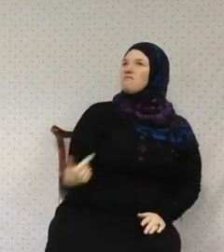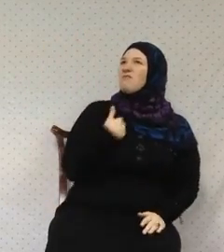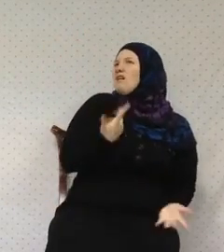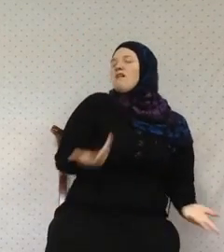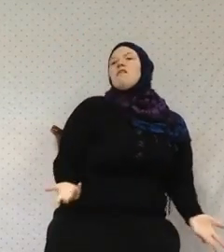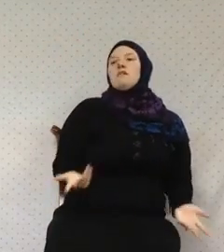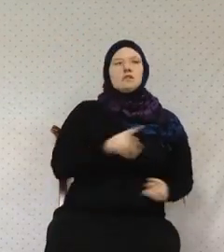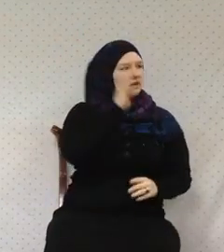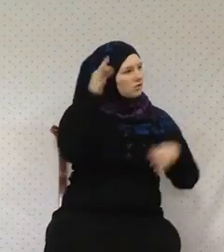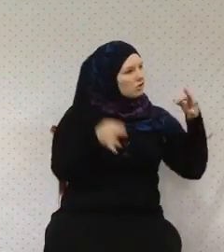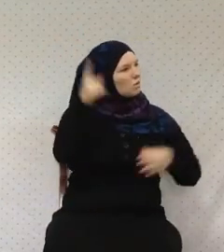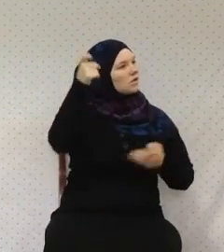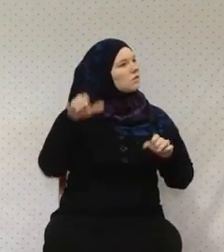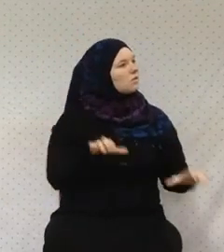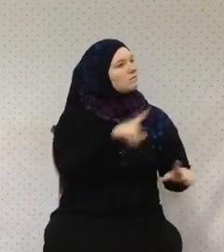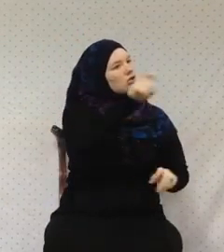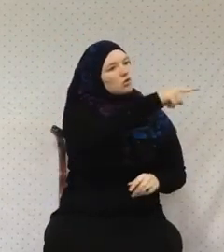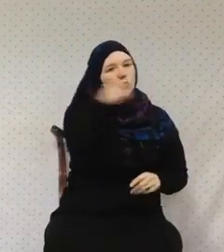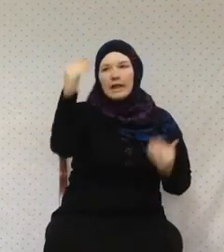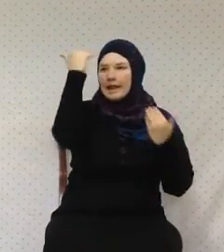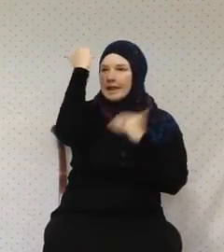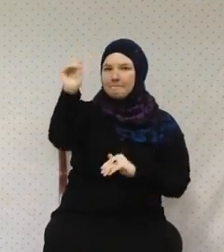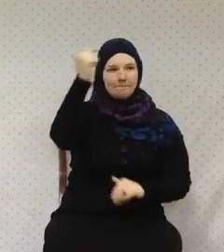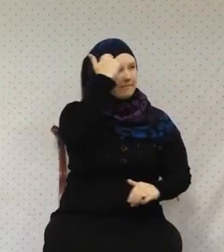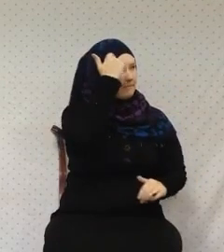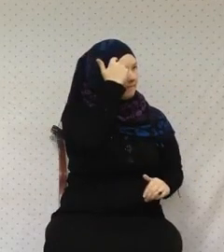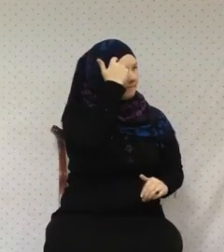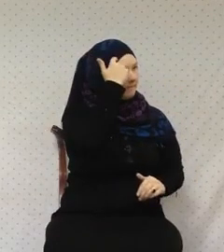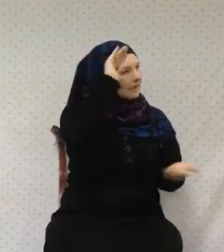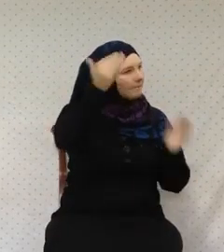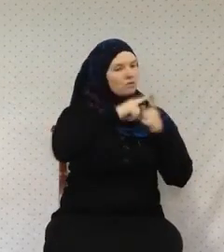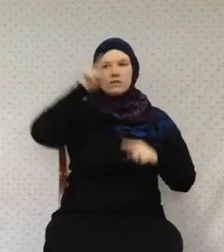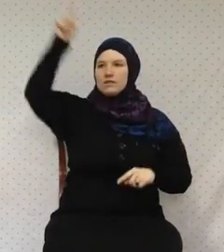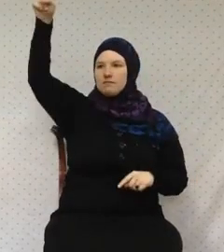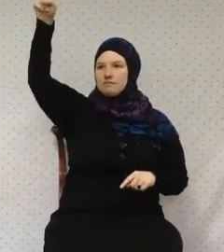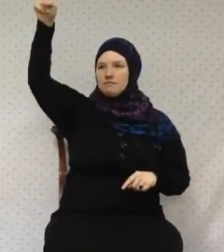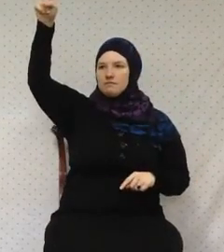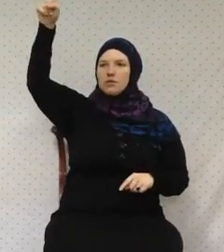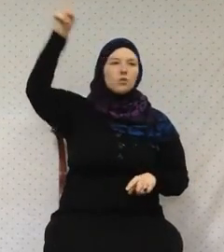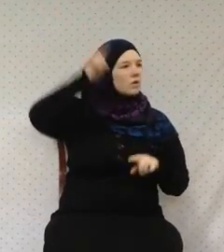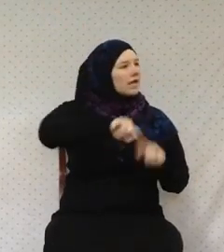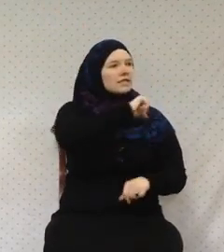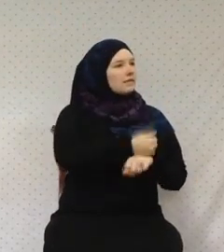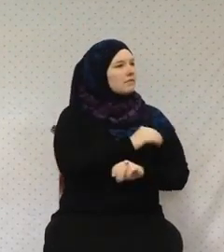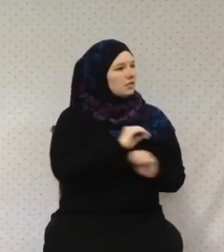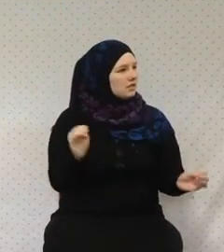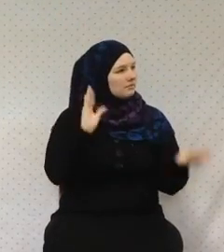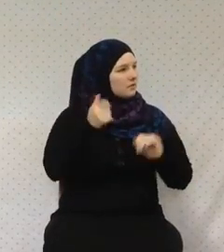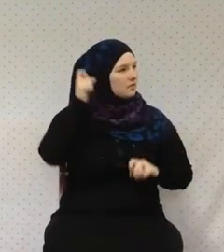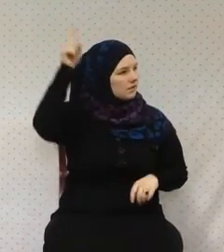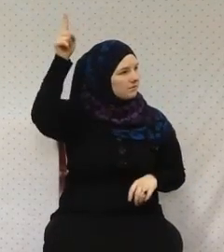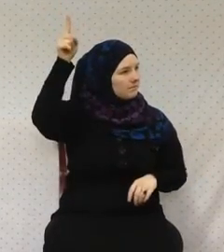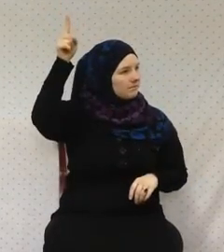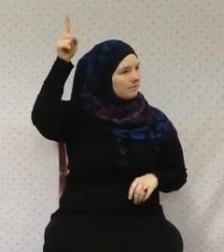measures, knowledge, and experience. Because you are too limited to establish a criteria.